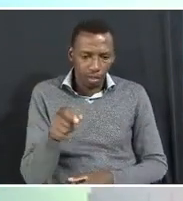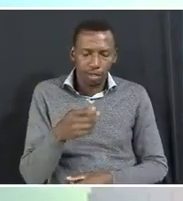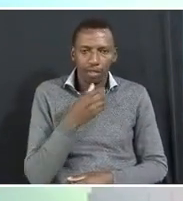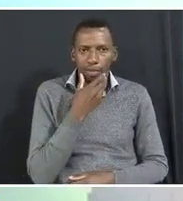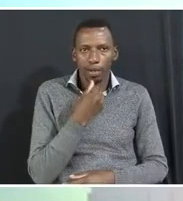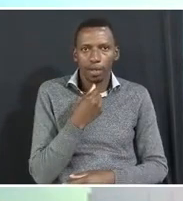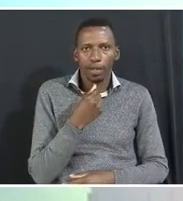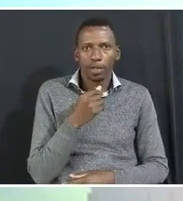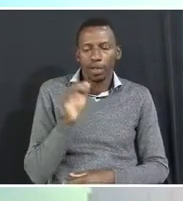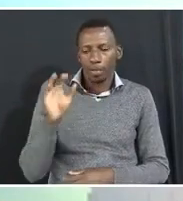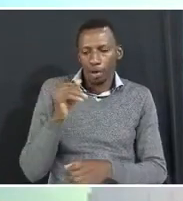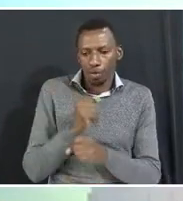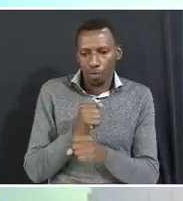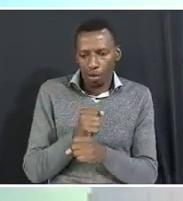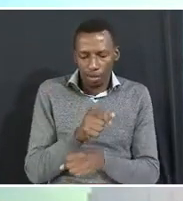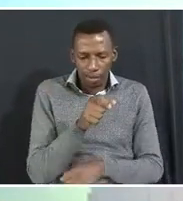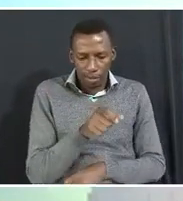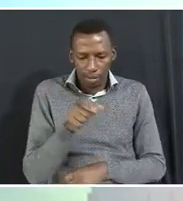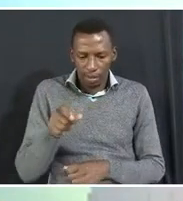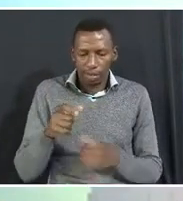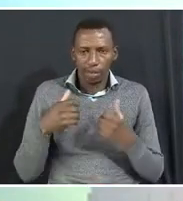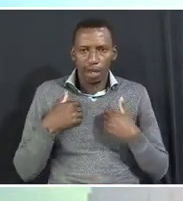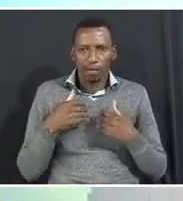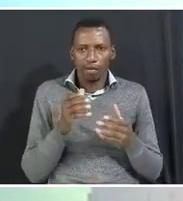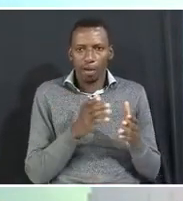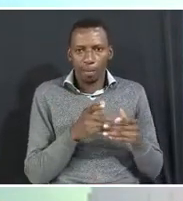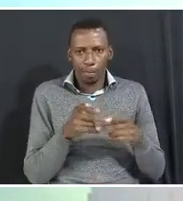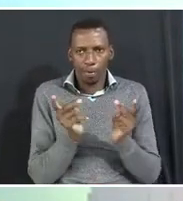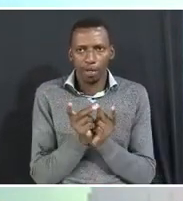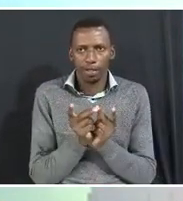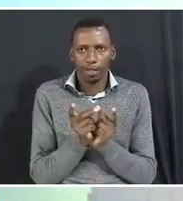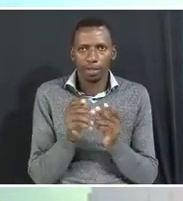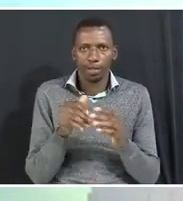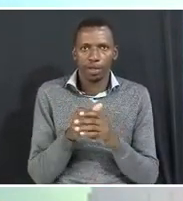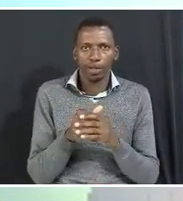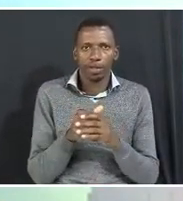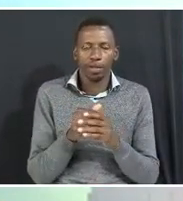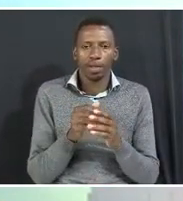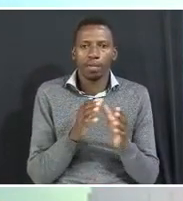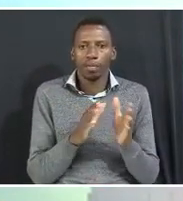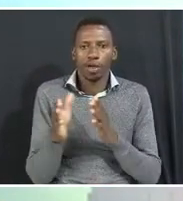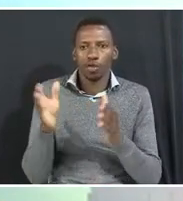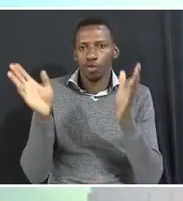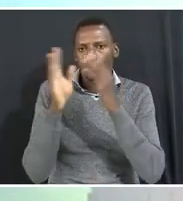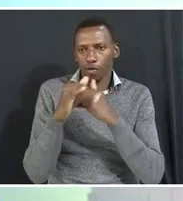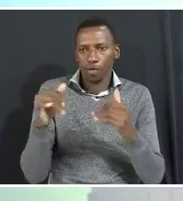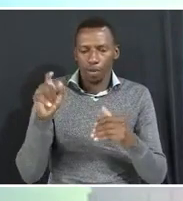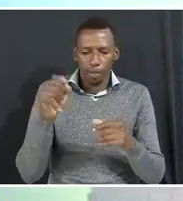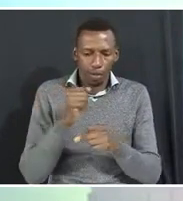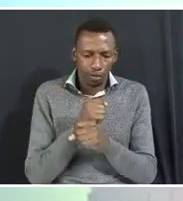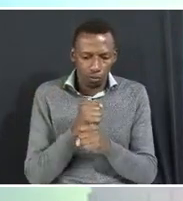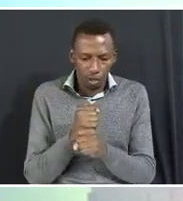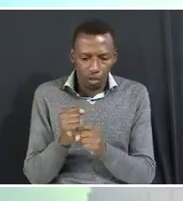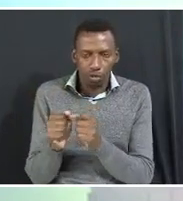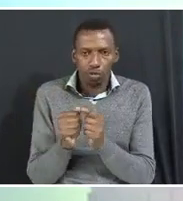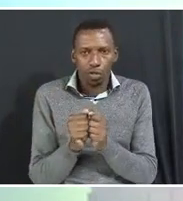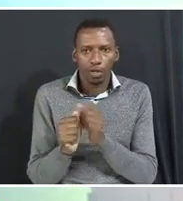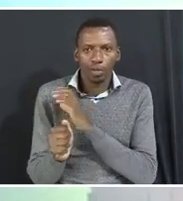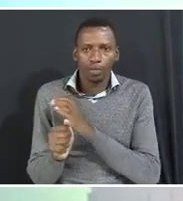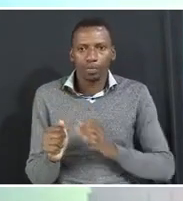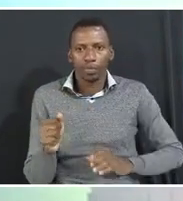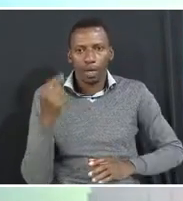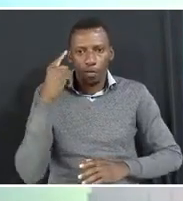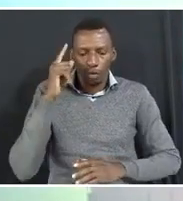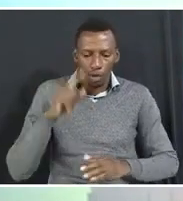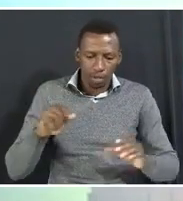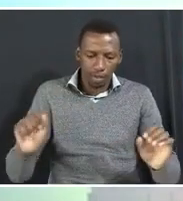work, and each has a place in the eternal plan of heaven. Each is to work in cooperation with Christ for salvation of